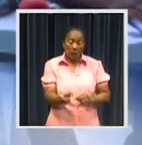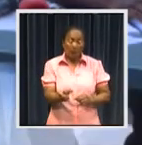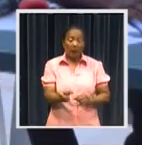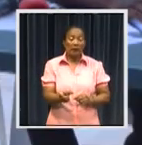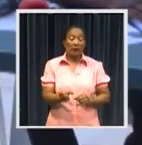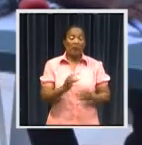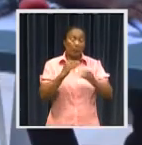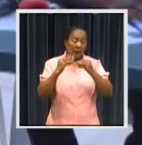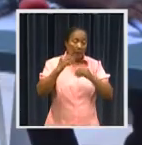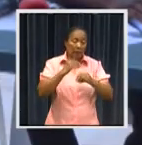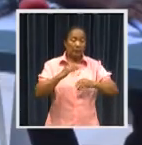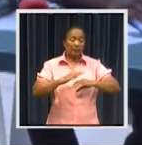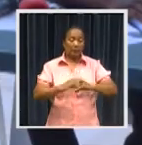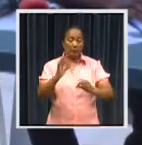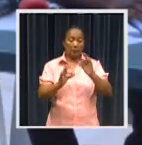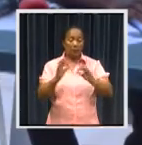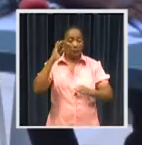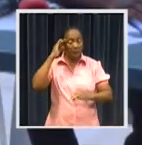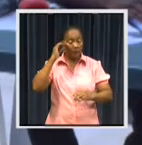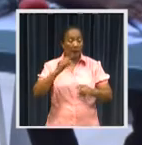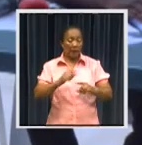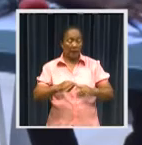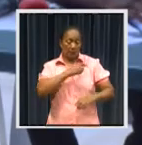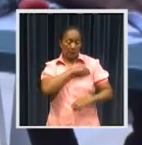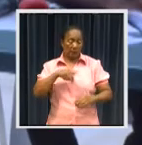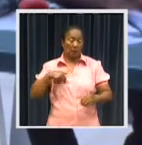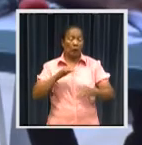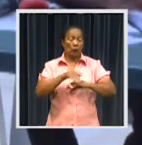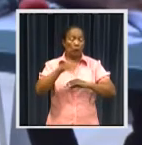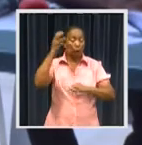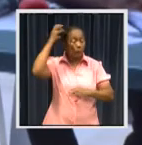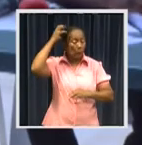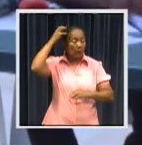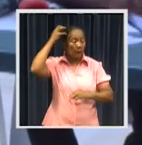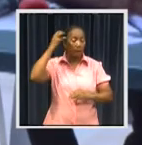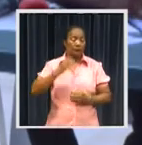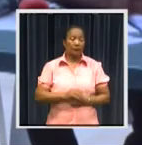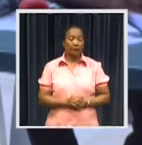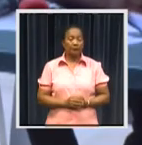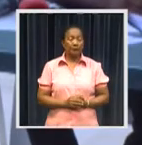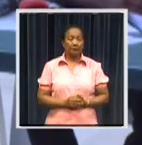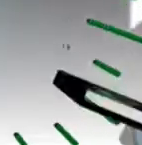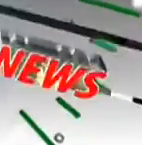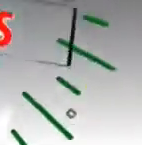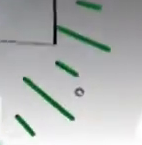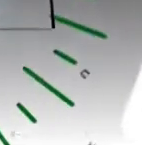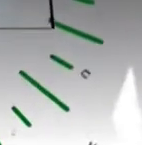will be held with the Minister of Justice and Police and the President on this issue.